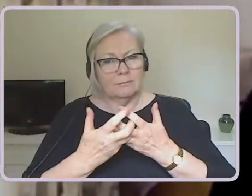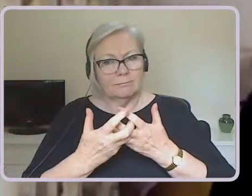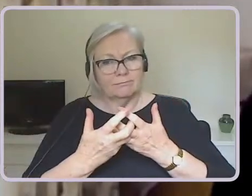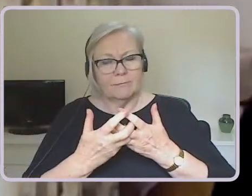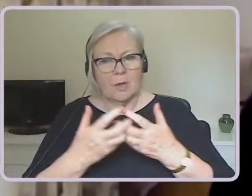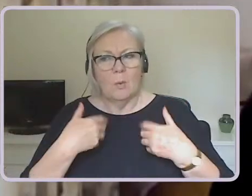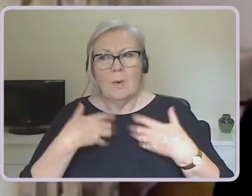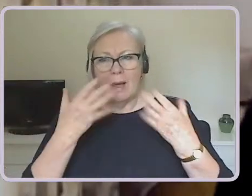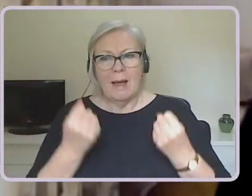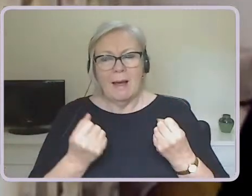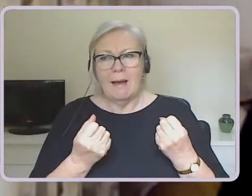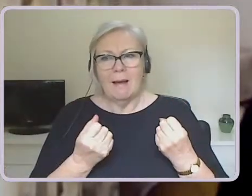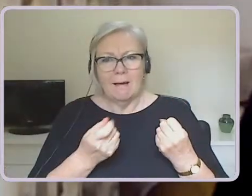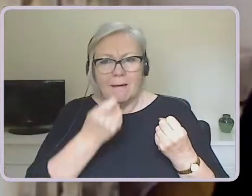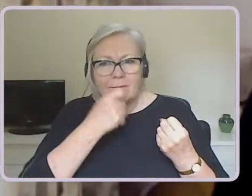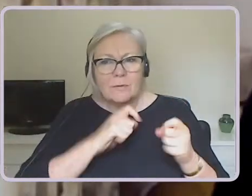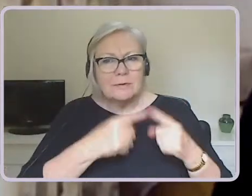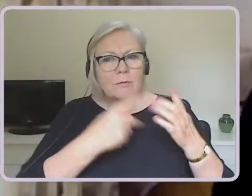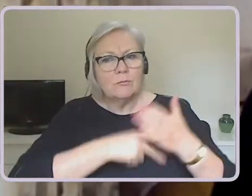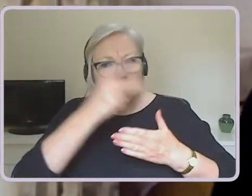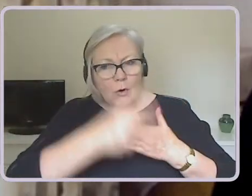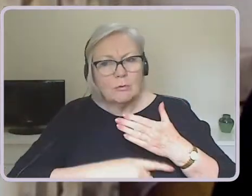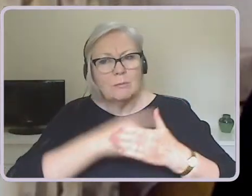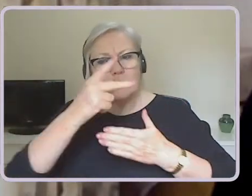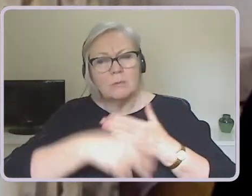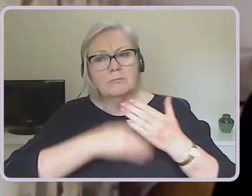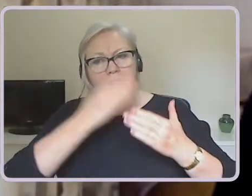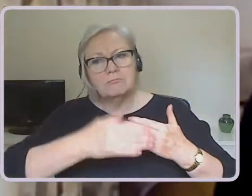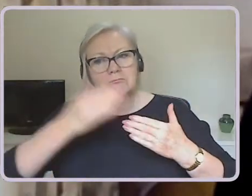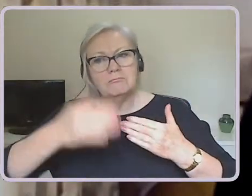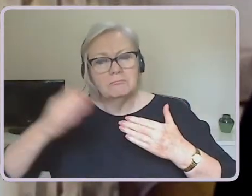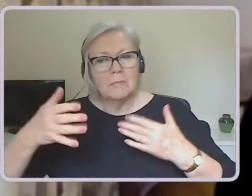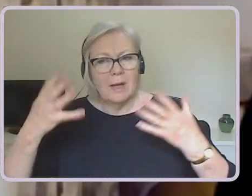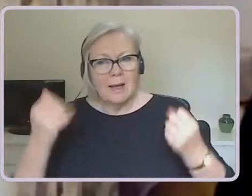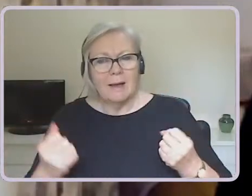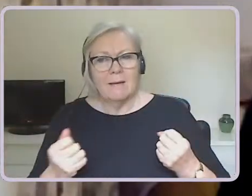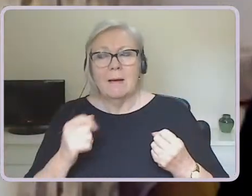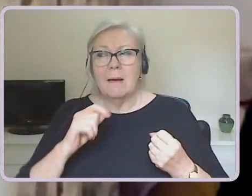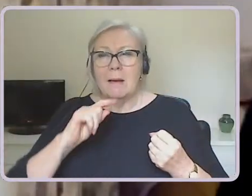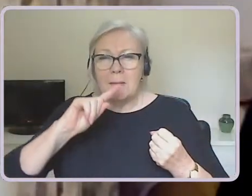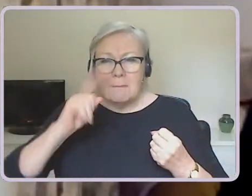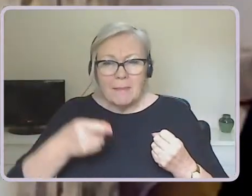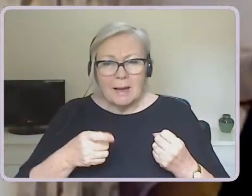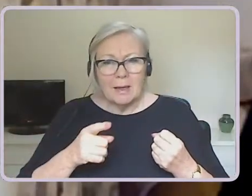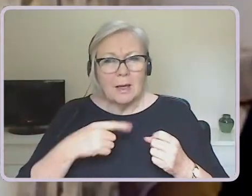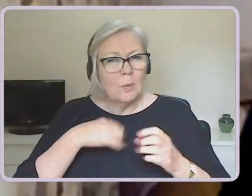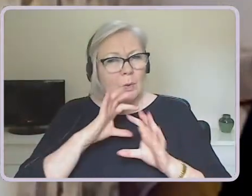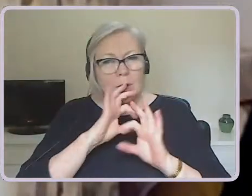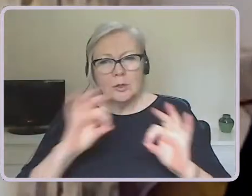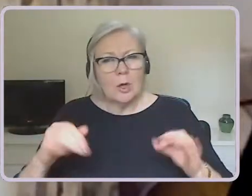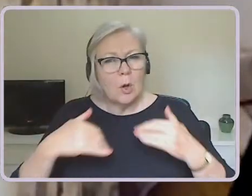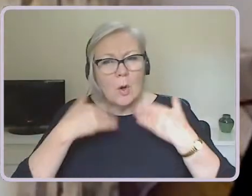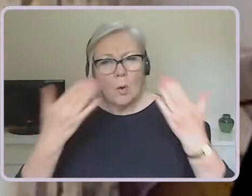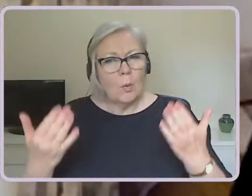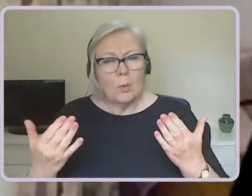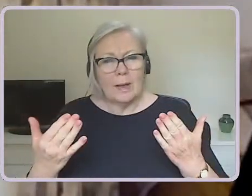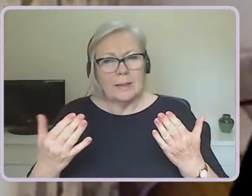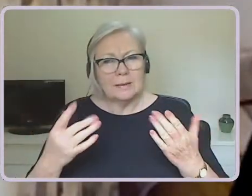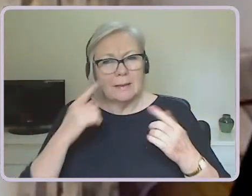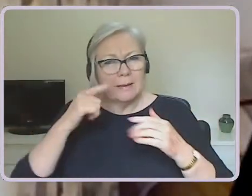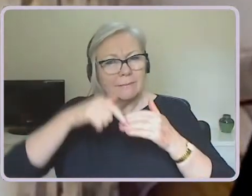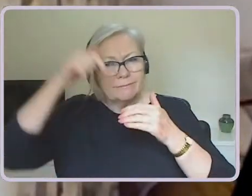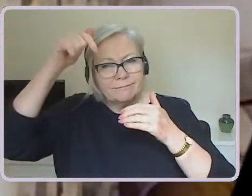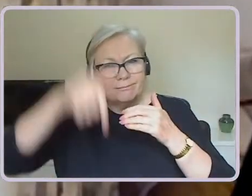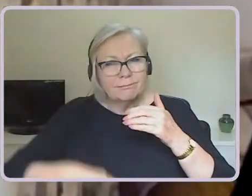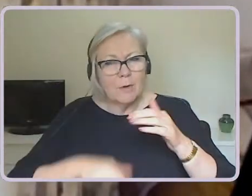of programs, but I don't think we always focus it down to that level of the